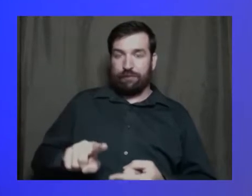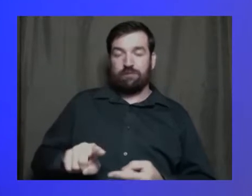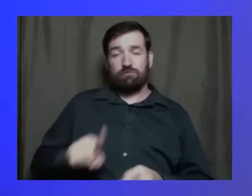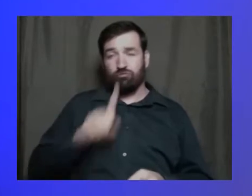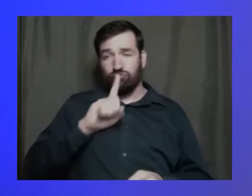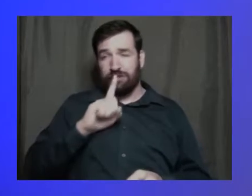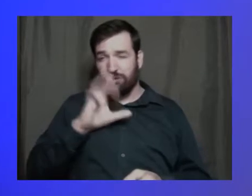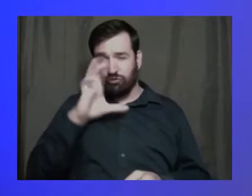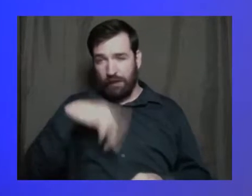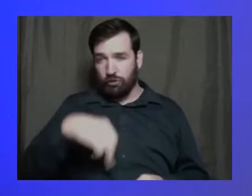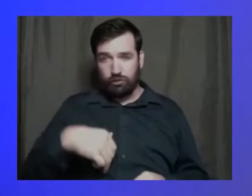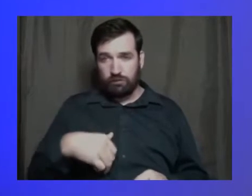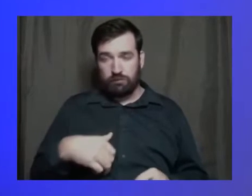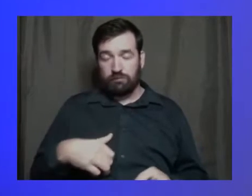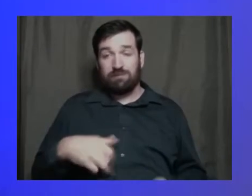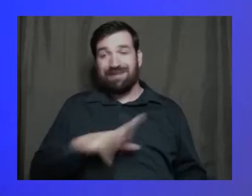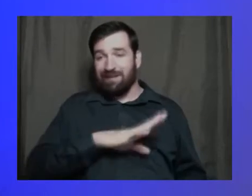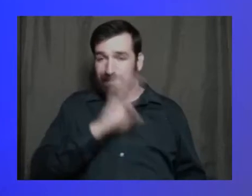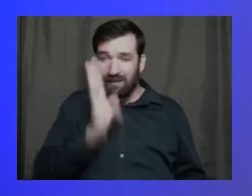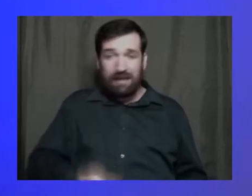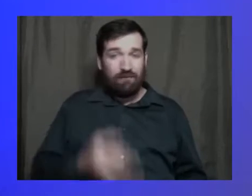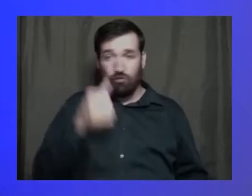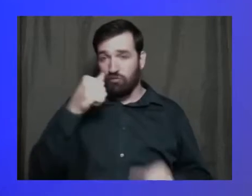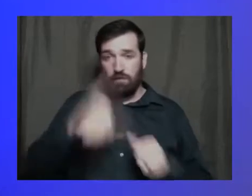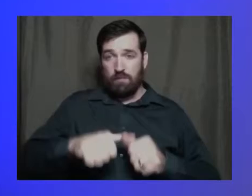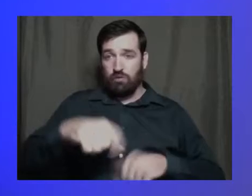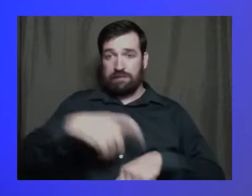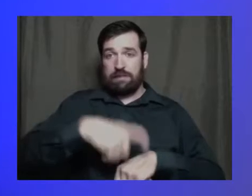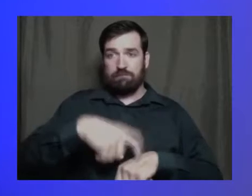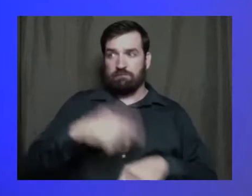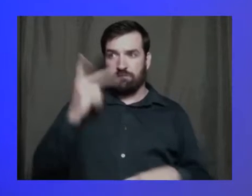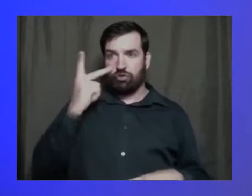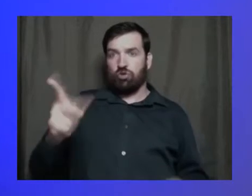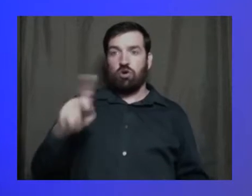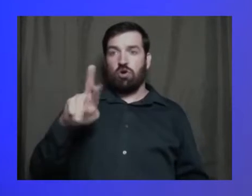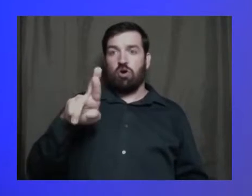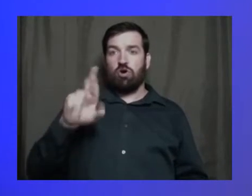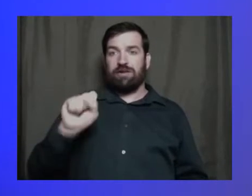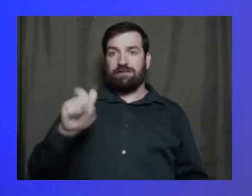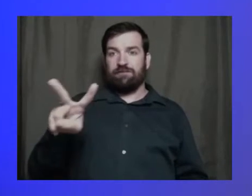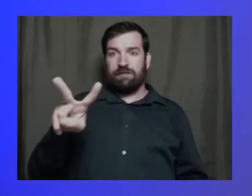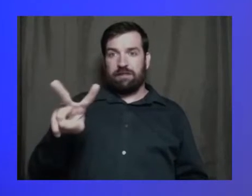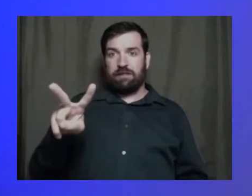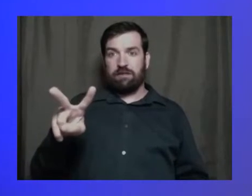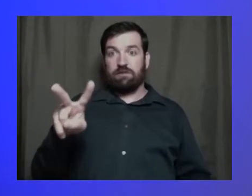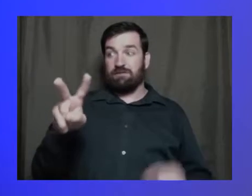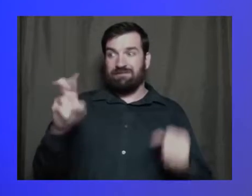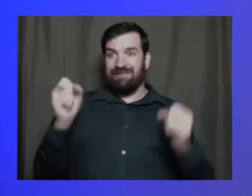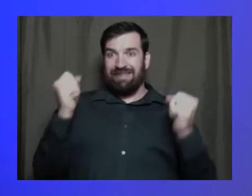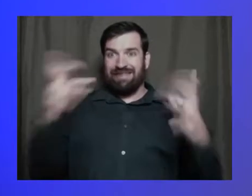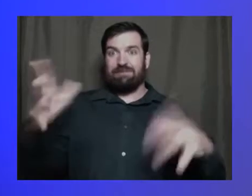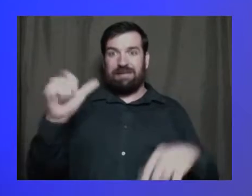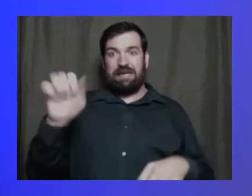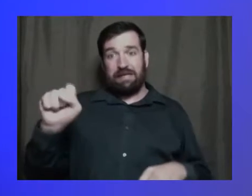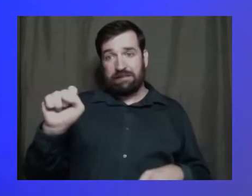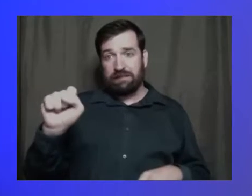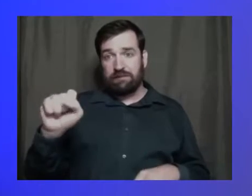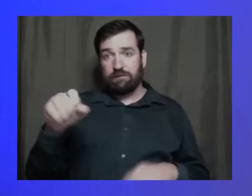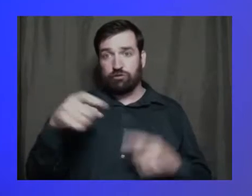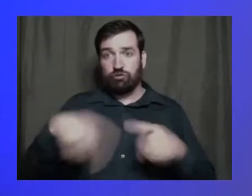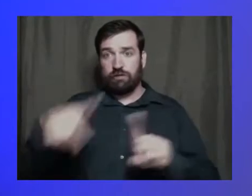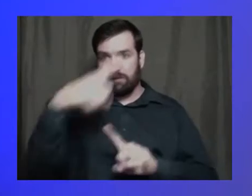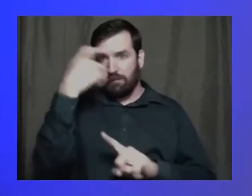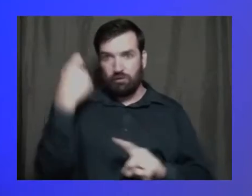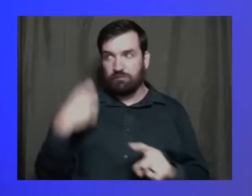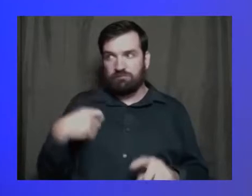can't ever remember a time when I saw RSV in this quantity in this summer. I don't think anybody has ever seen this